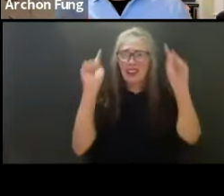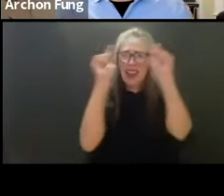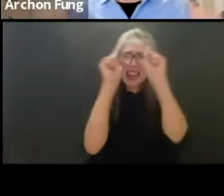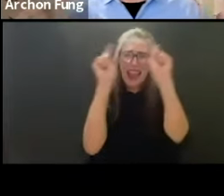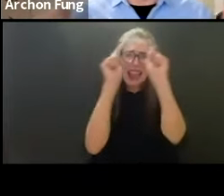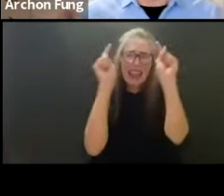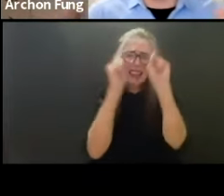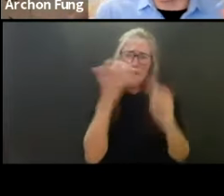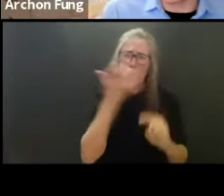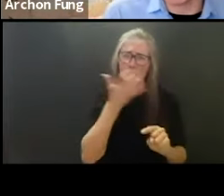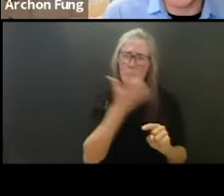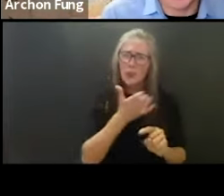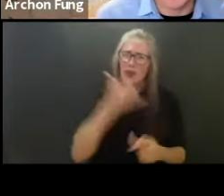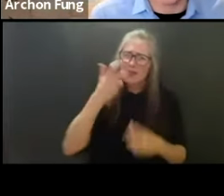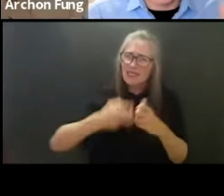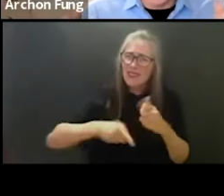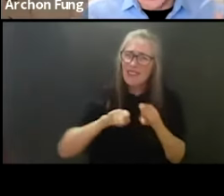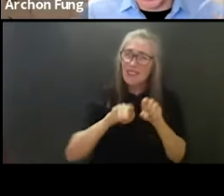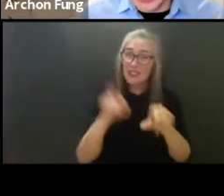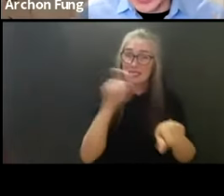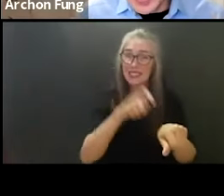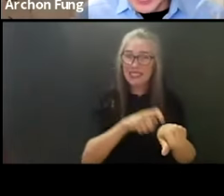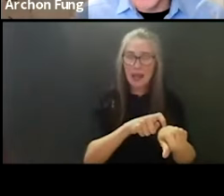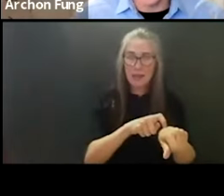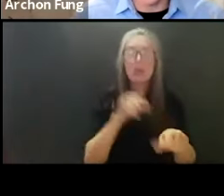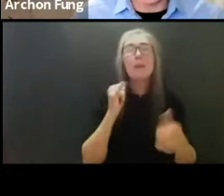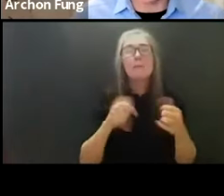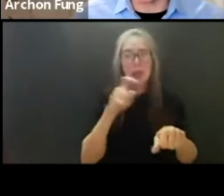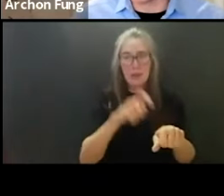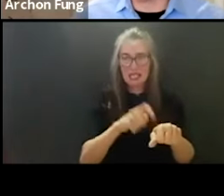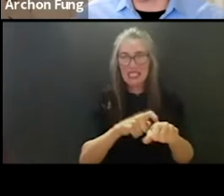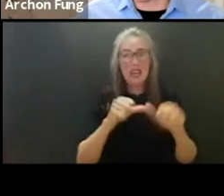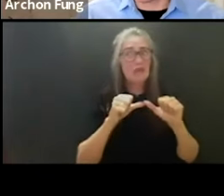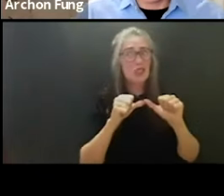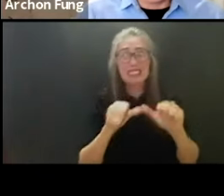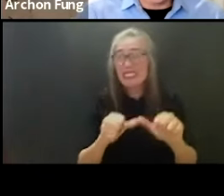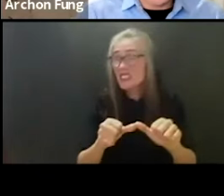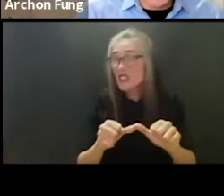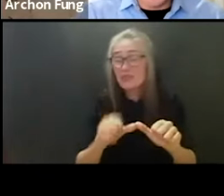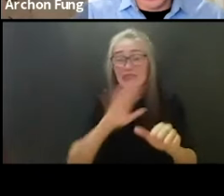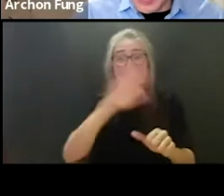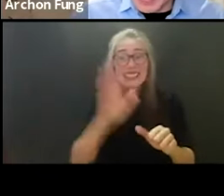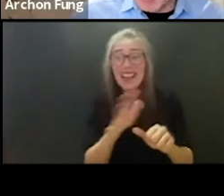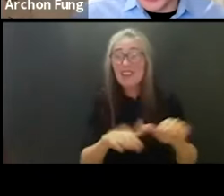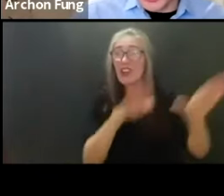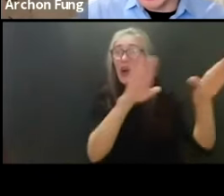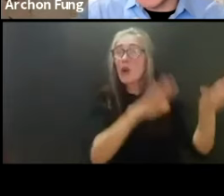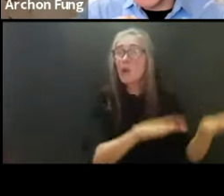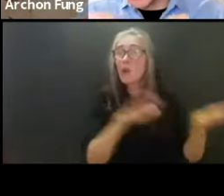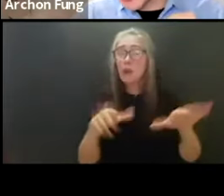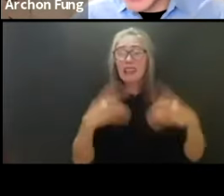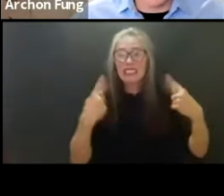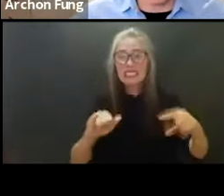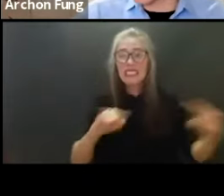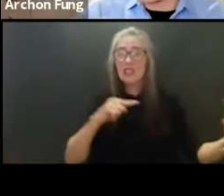getting a headache because of the wide-aperture times that we're in. And so the second possibility is that these wide-aperture times